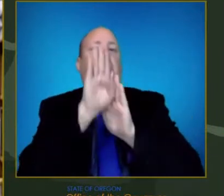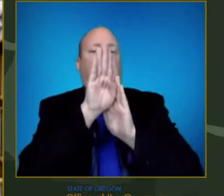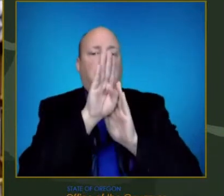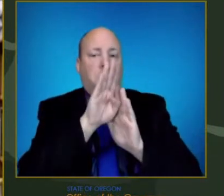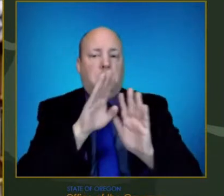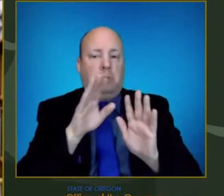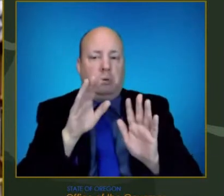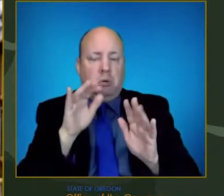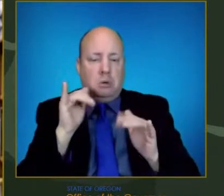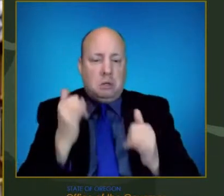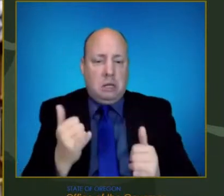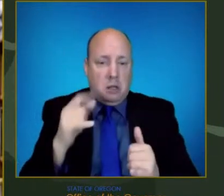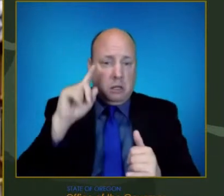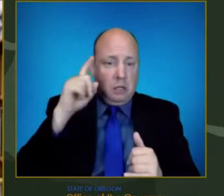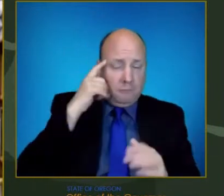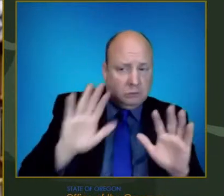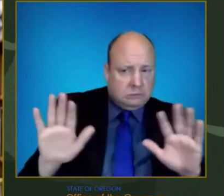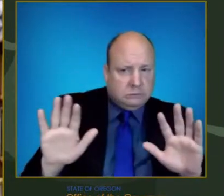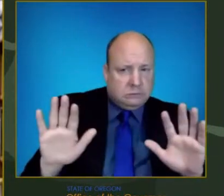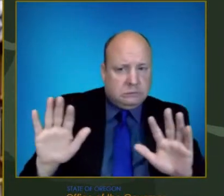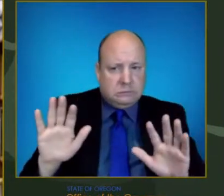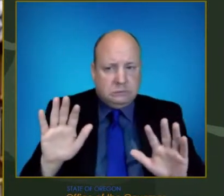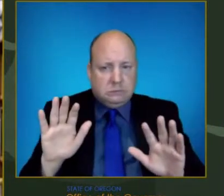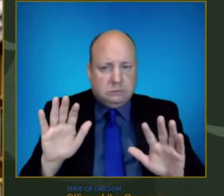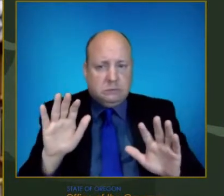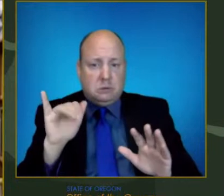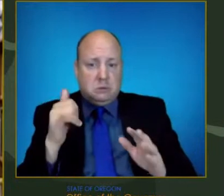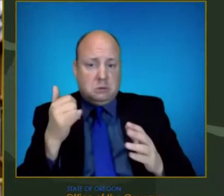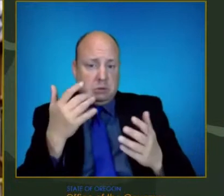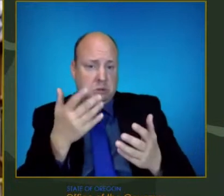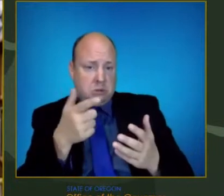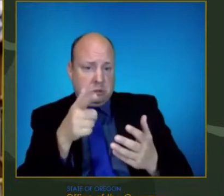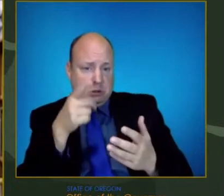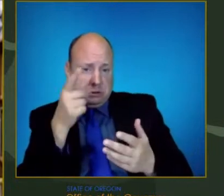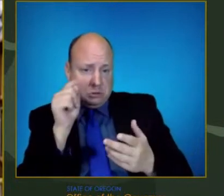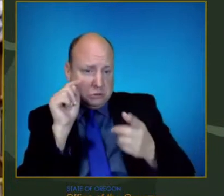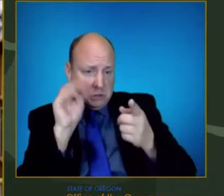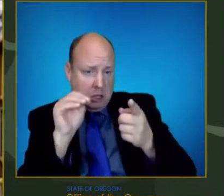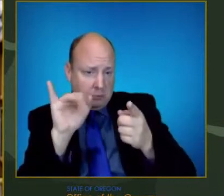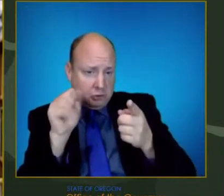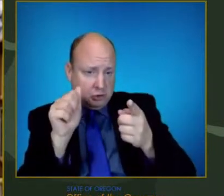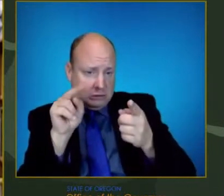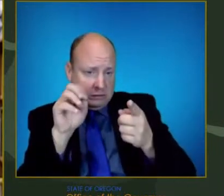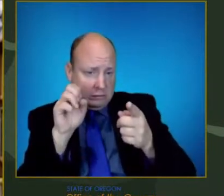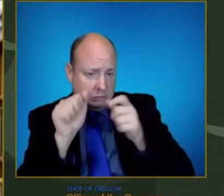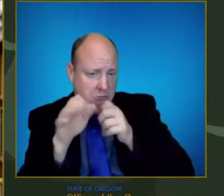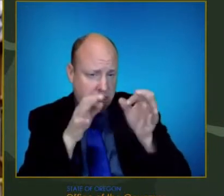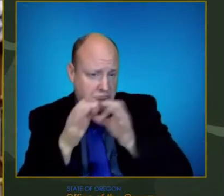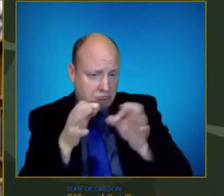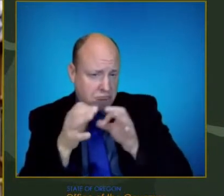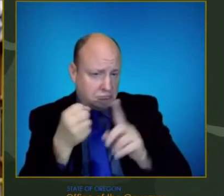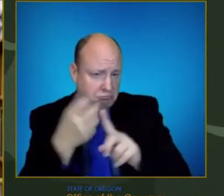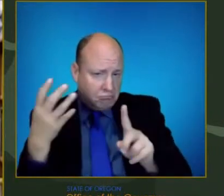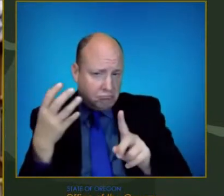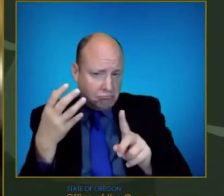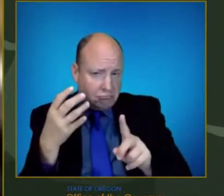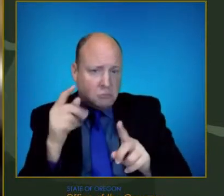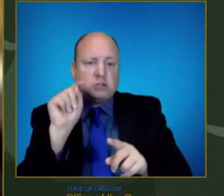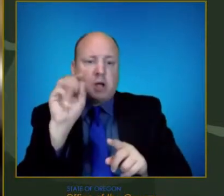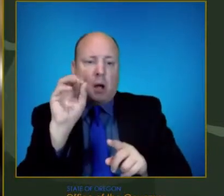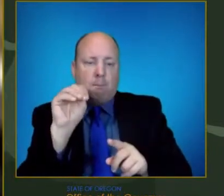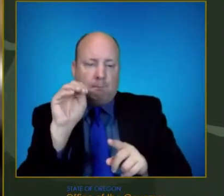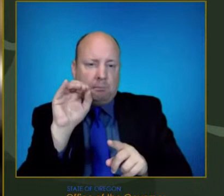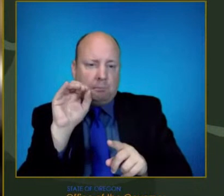Dr. Jean, I'm gonna turn that question over to you. Thank you, Governor. I mean, there's a lot there, and I think that kind of